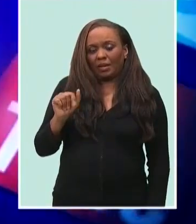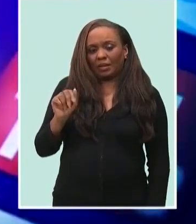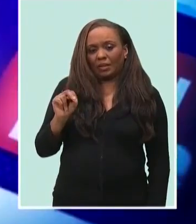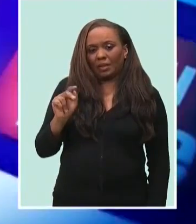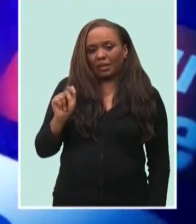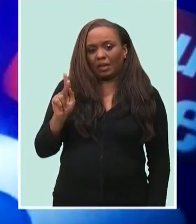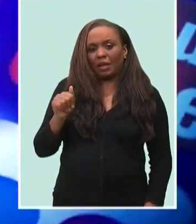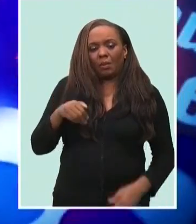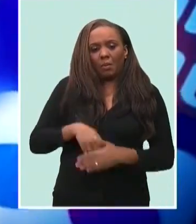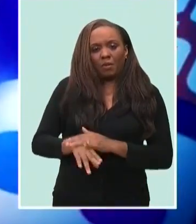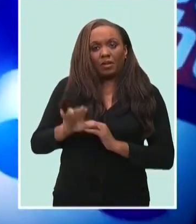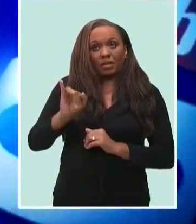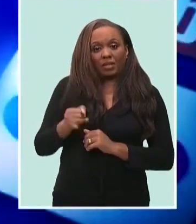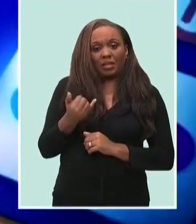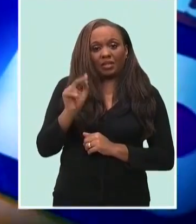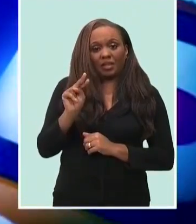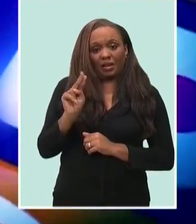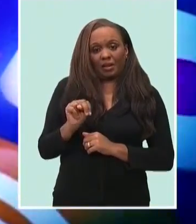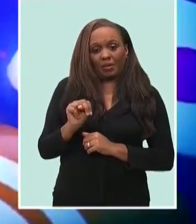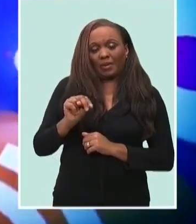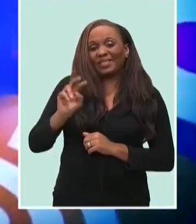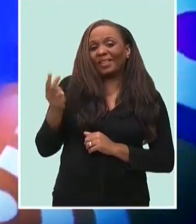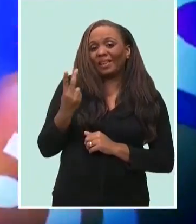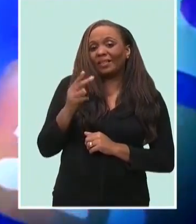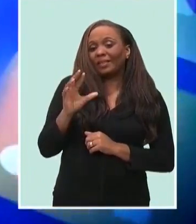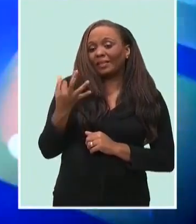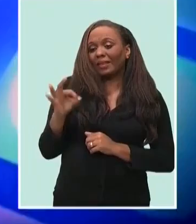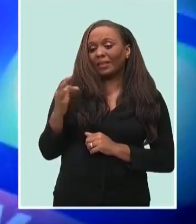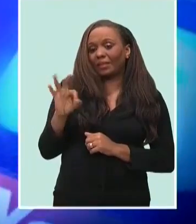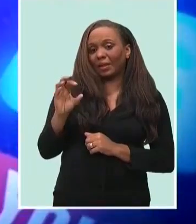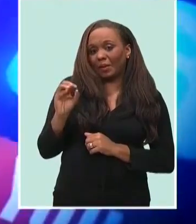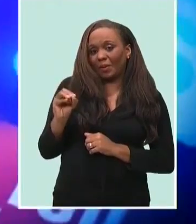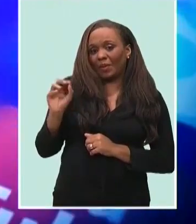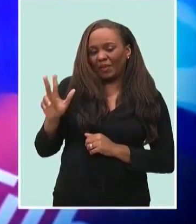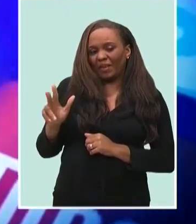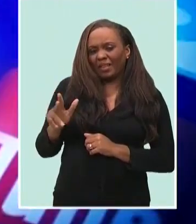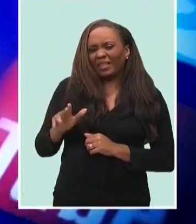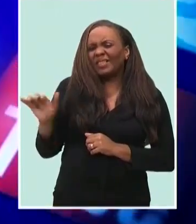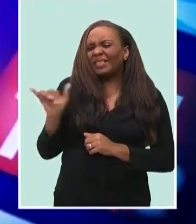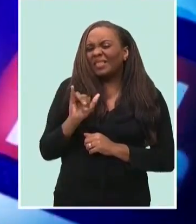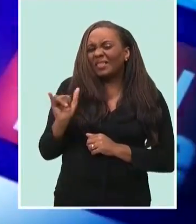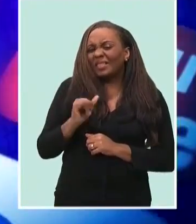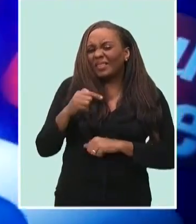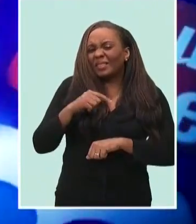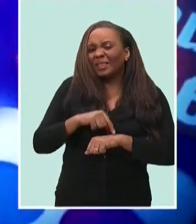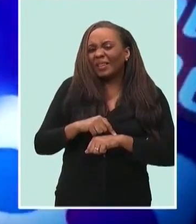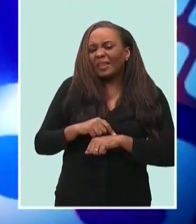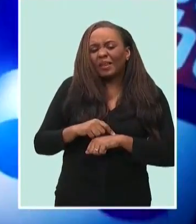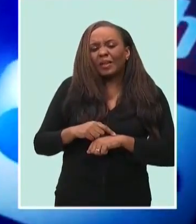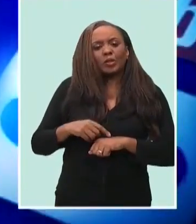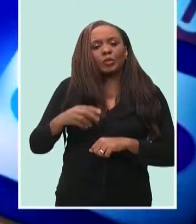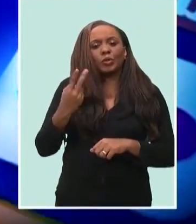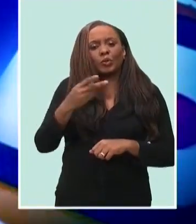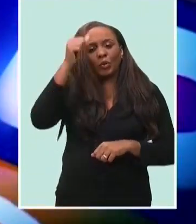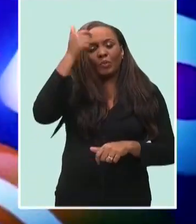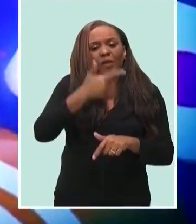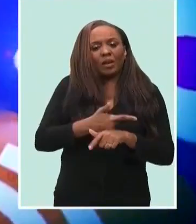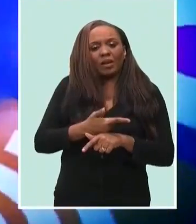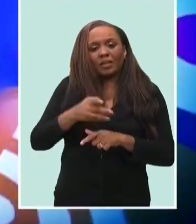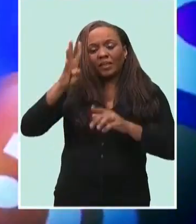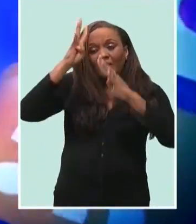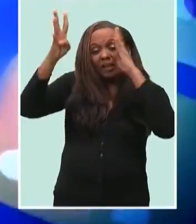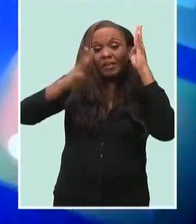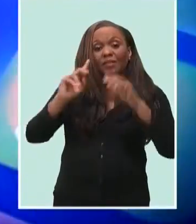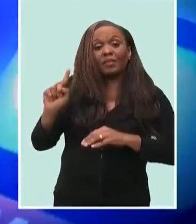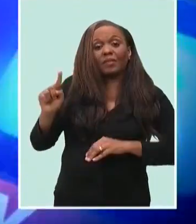January 1903. And just to put it into perspective for you, that was the same year the Wright brothers invented the first